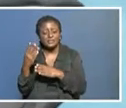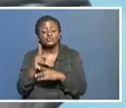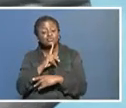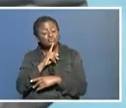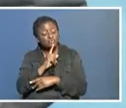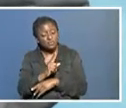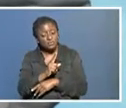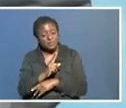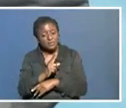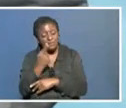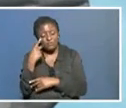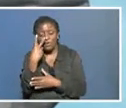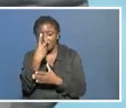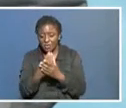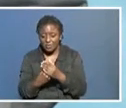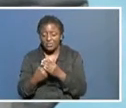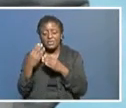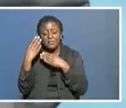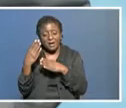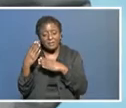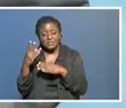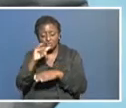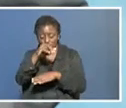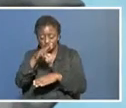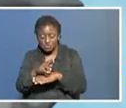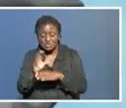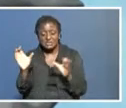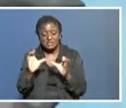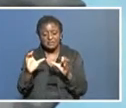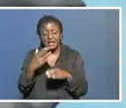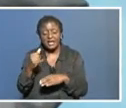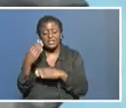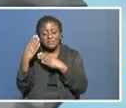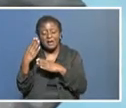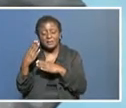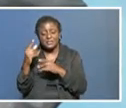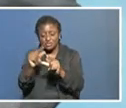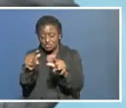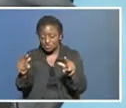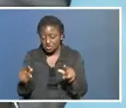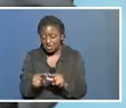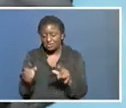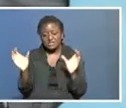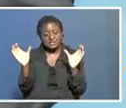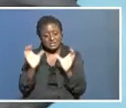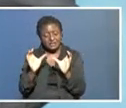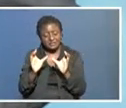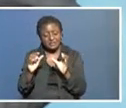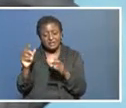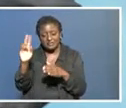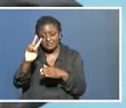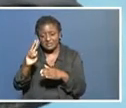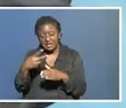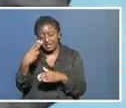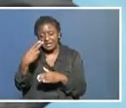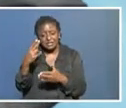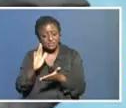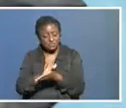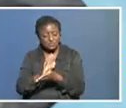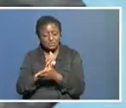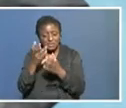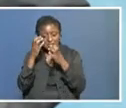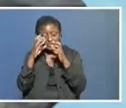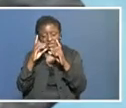is, for both the Bahamas Junior Certificate and Bahamas General Certificate of Secondary Education national examinations, there were